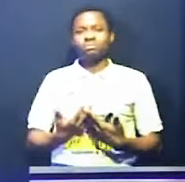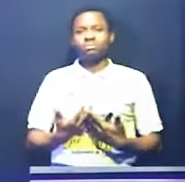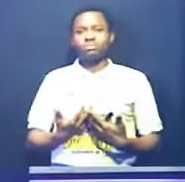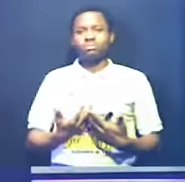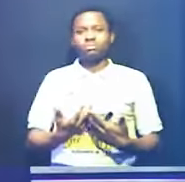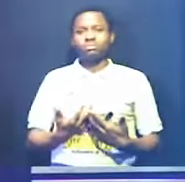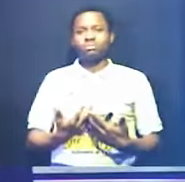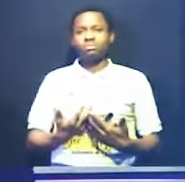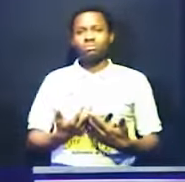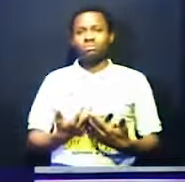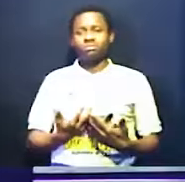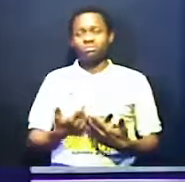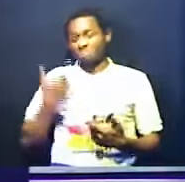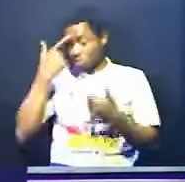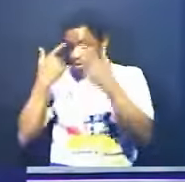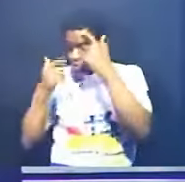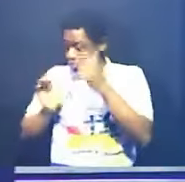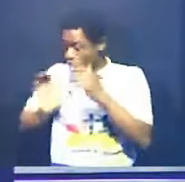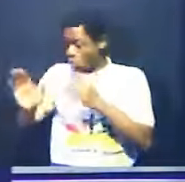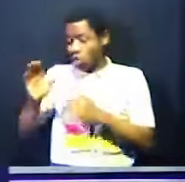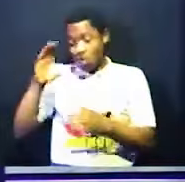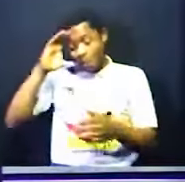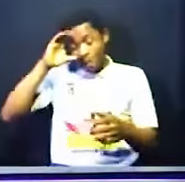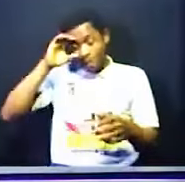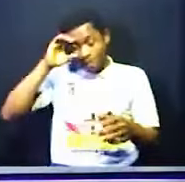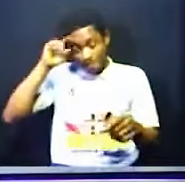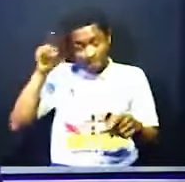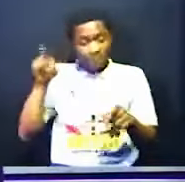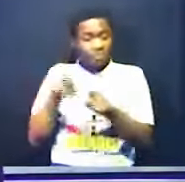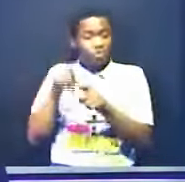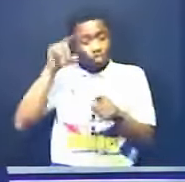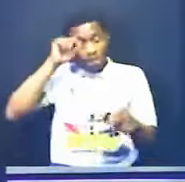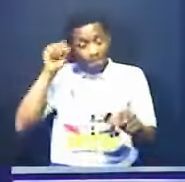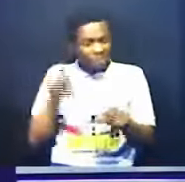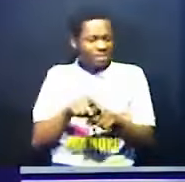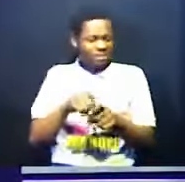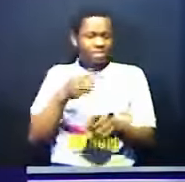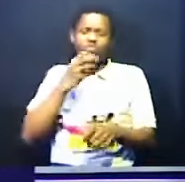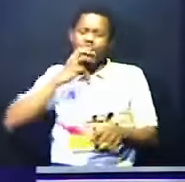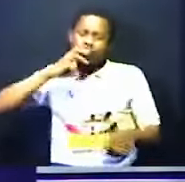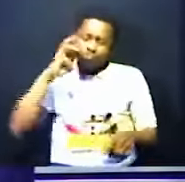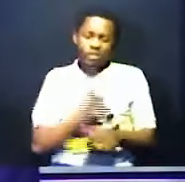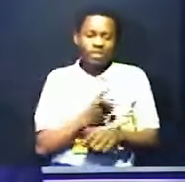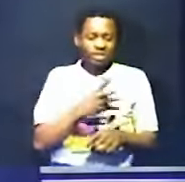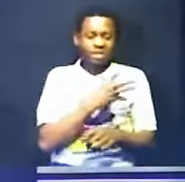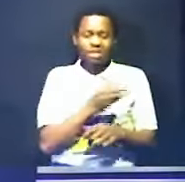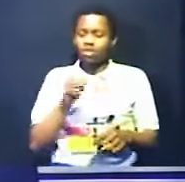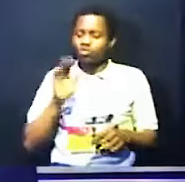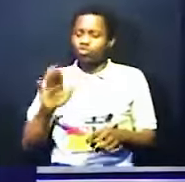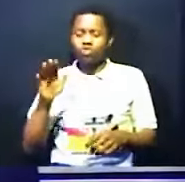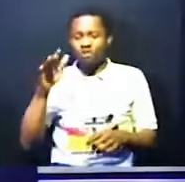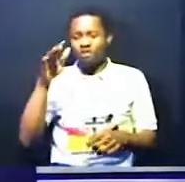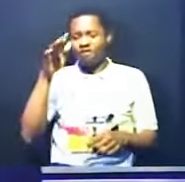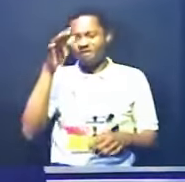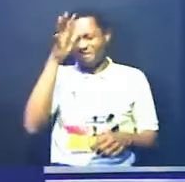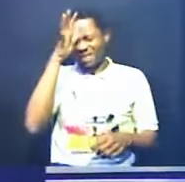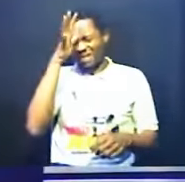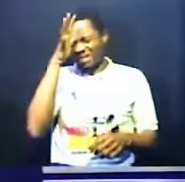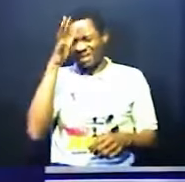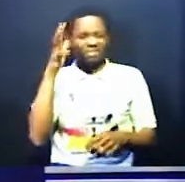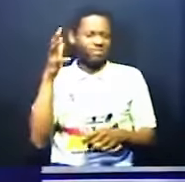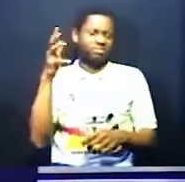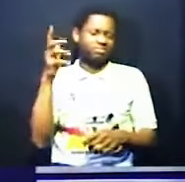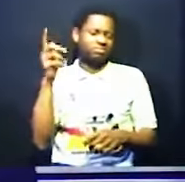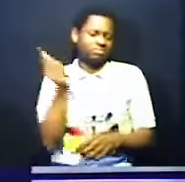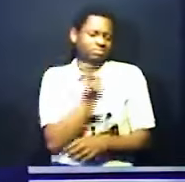Because of his brother's wickedness and his father's indulgence. Esani ni niya, eti modinsem,